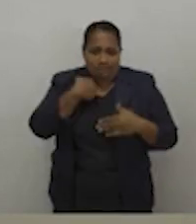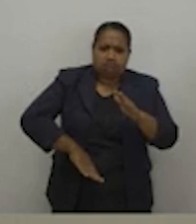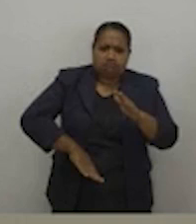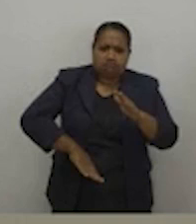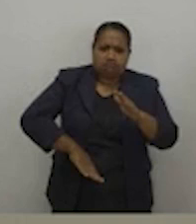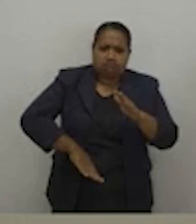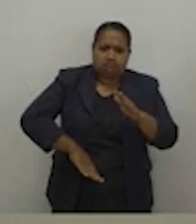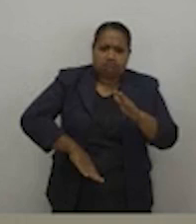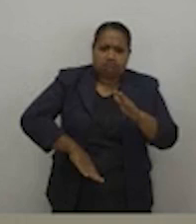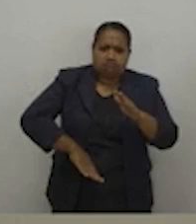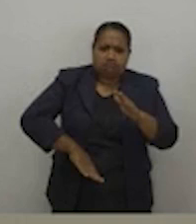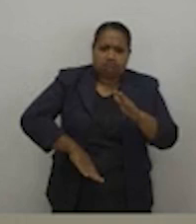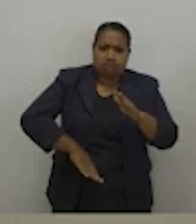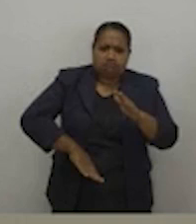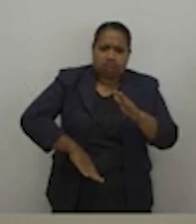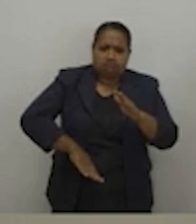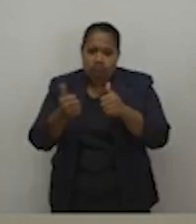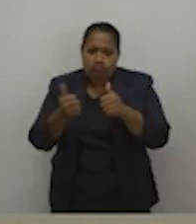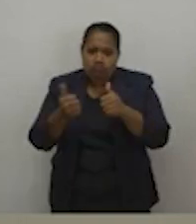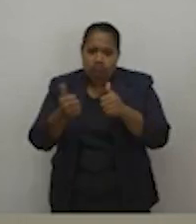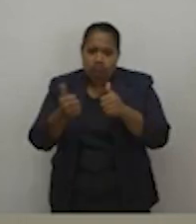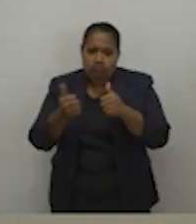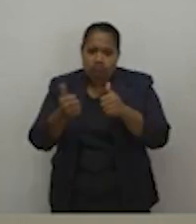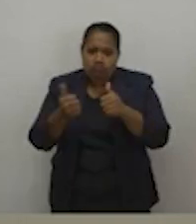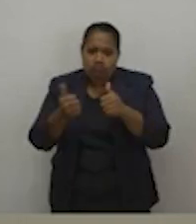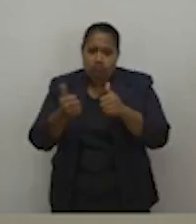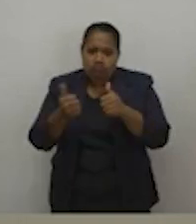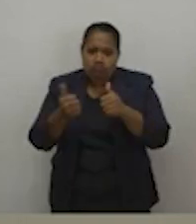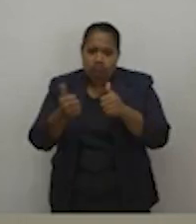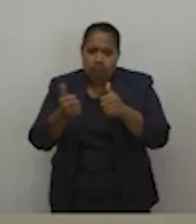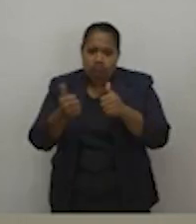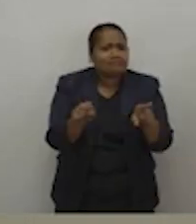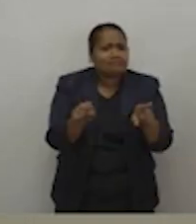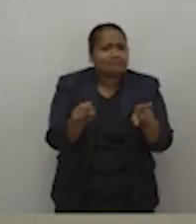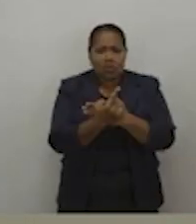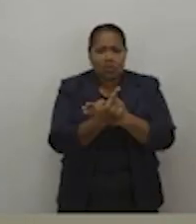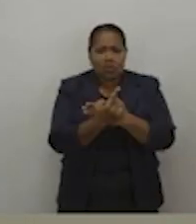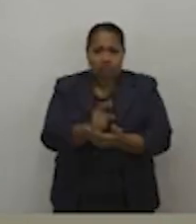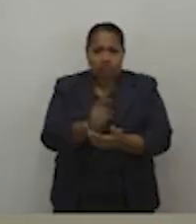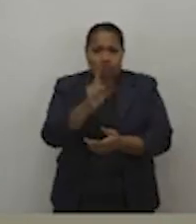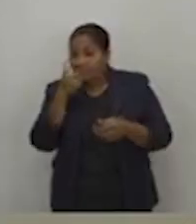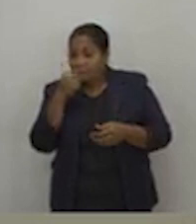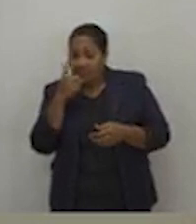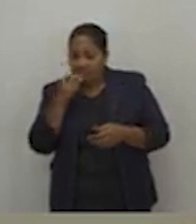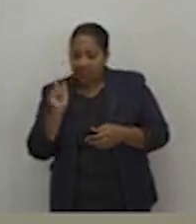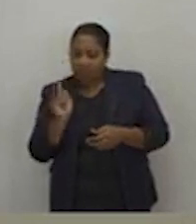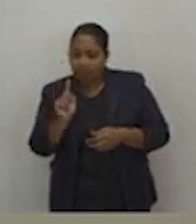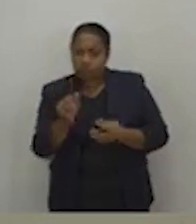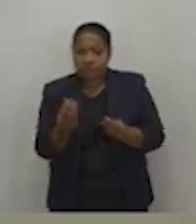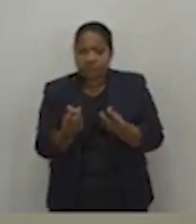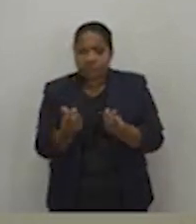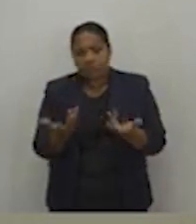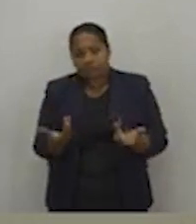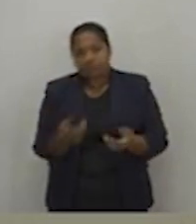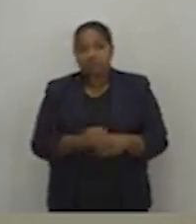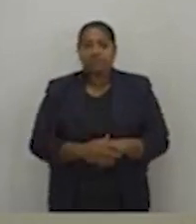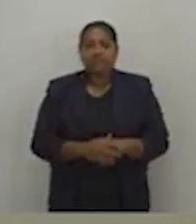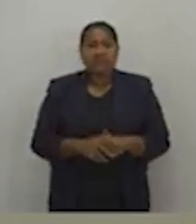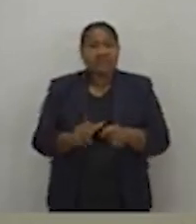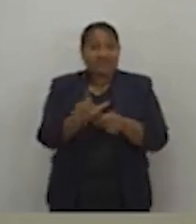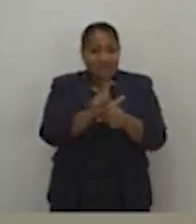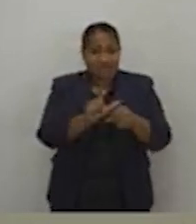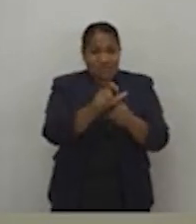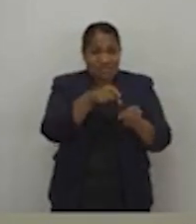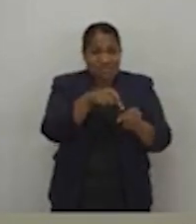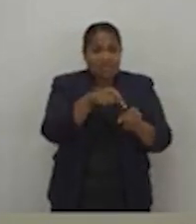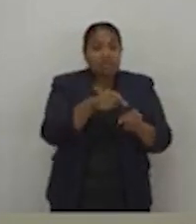community cases in just 1 month, around the same time last year. As announced, pharmacies can open so that people